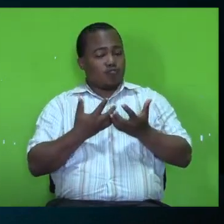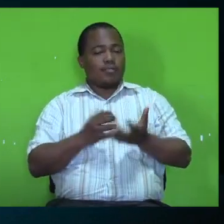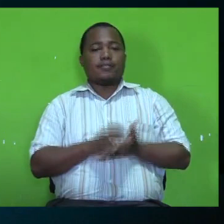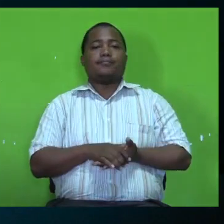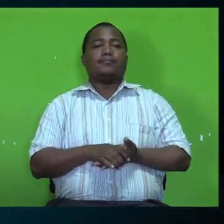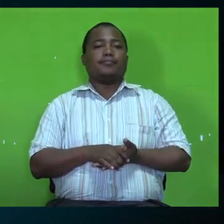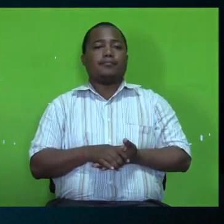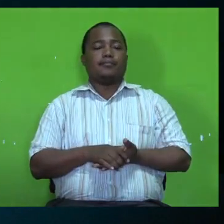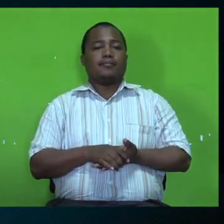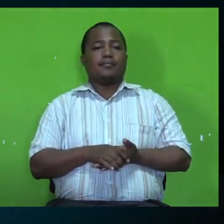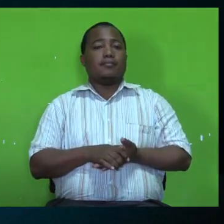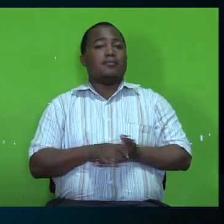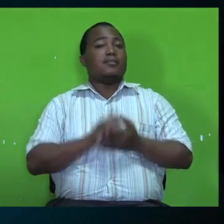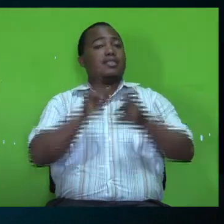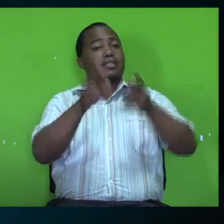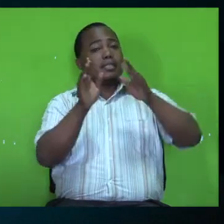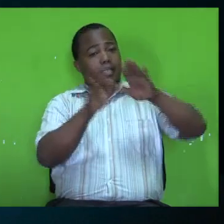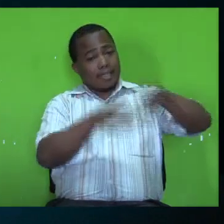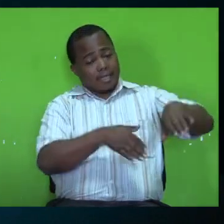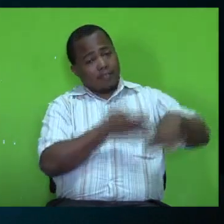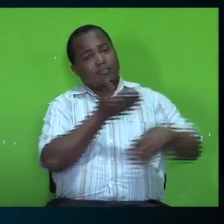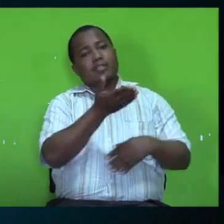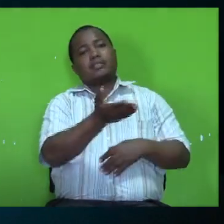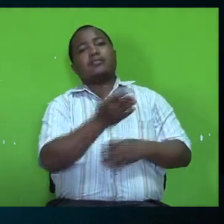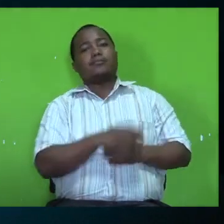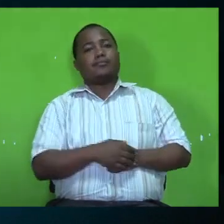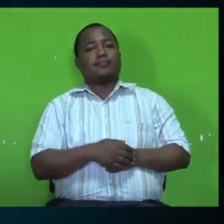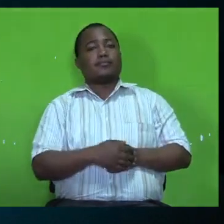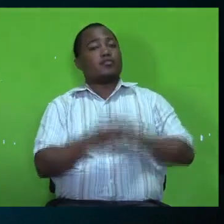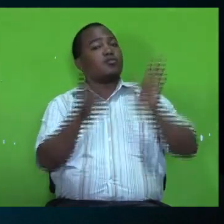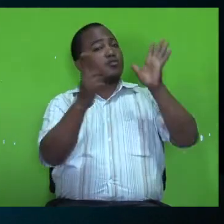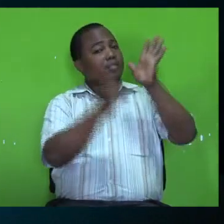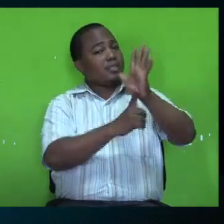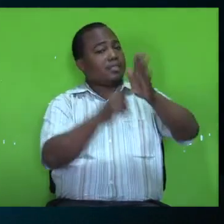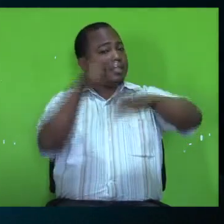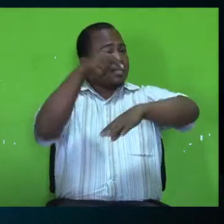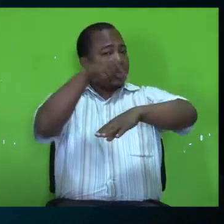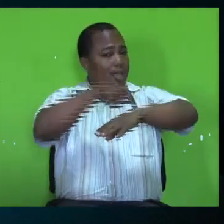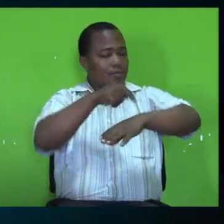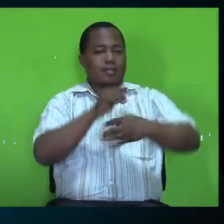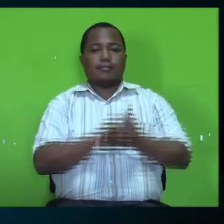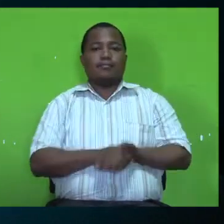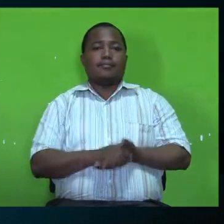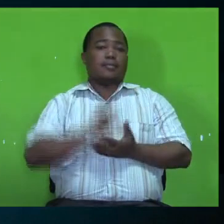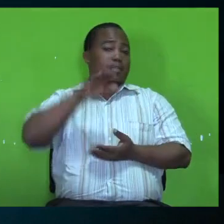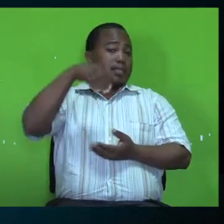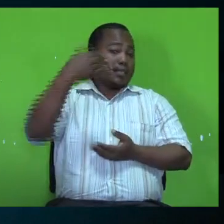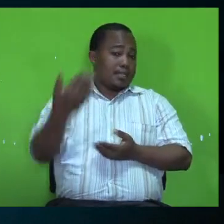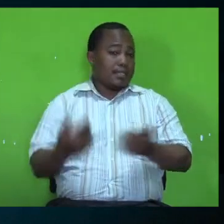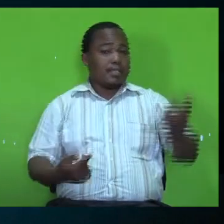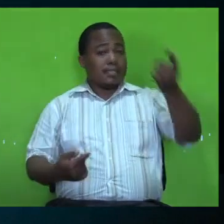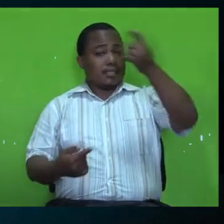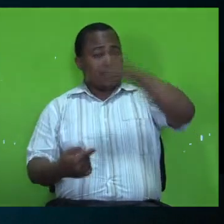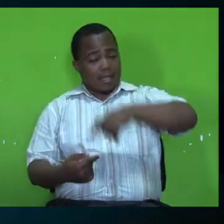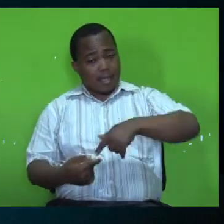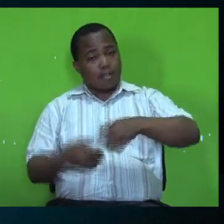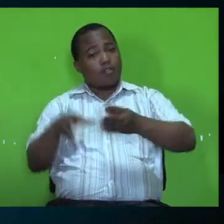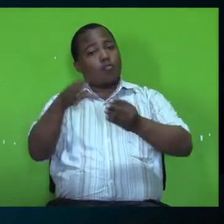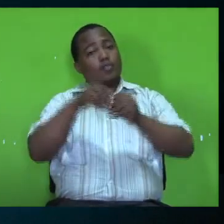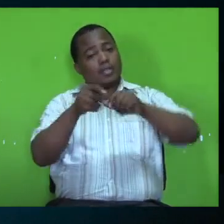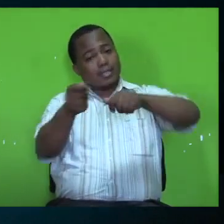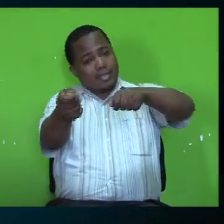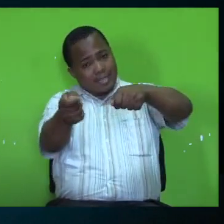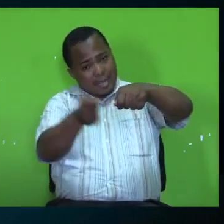dyes, he leaves it for 6 hours. Then he came with the